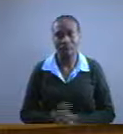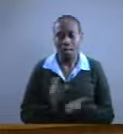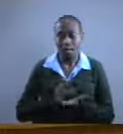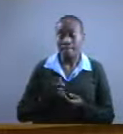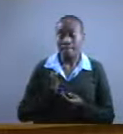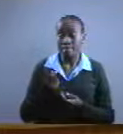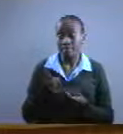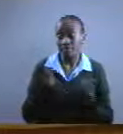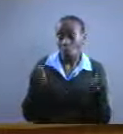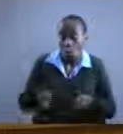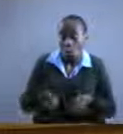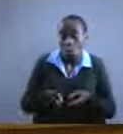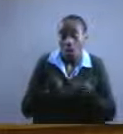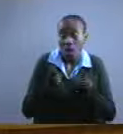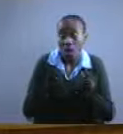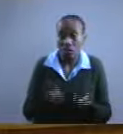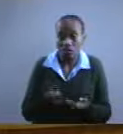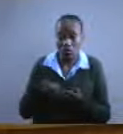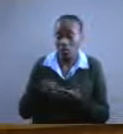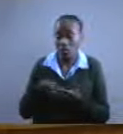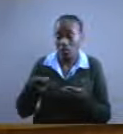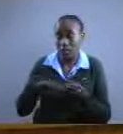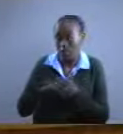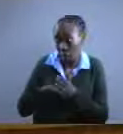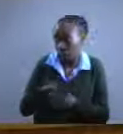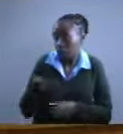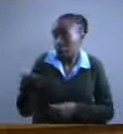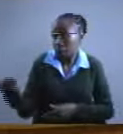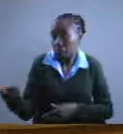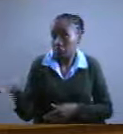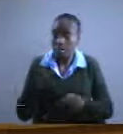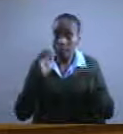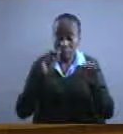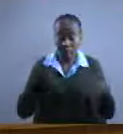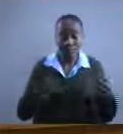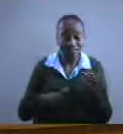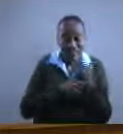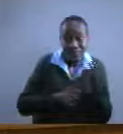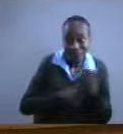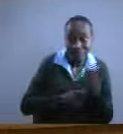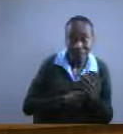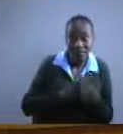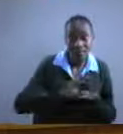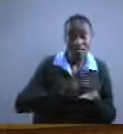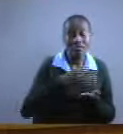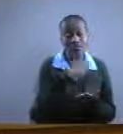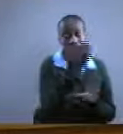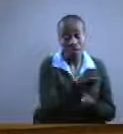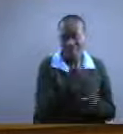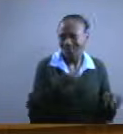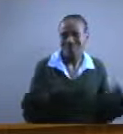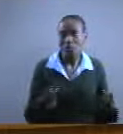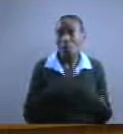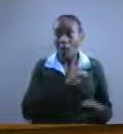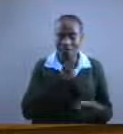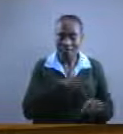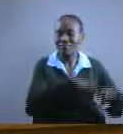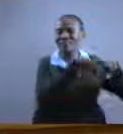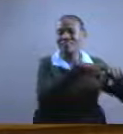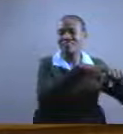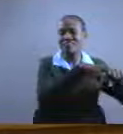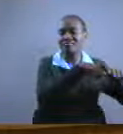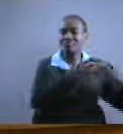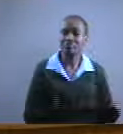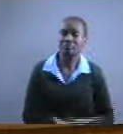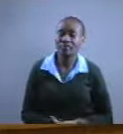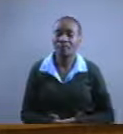payout for firms unable to claim their tax back because of the limits in the size of their tax bill has been suspended. A sunset